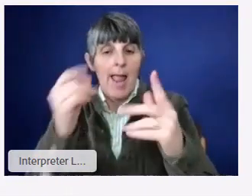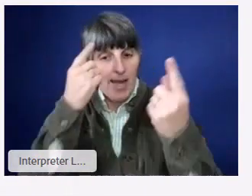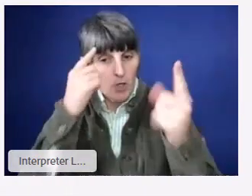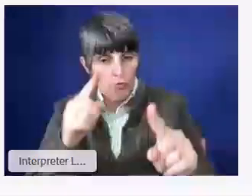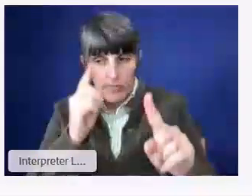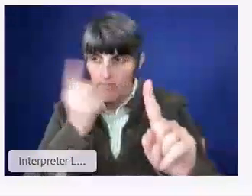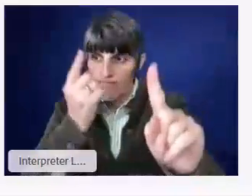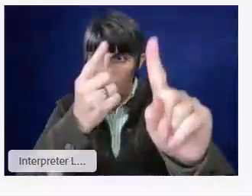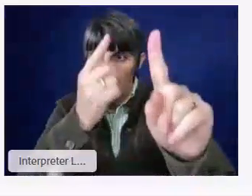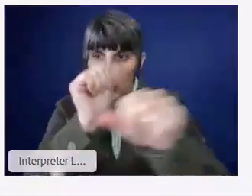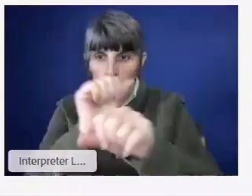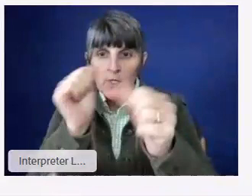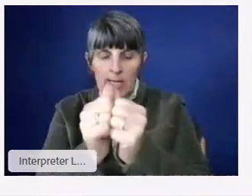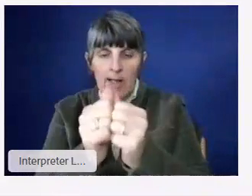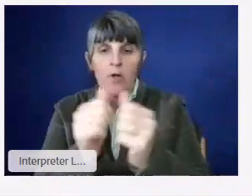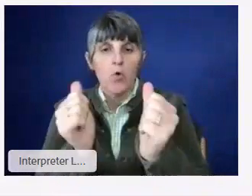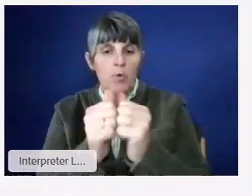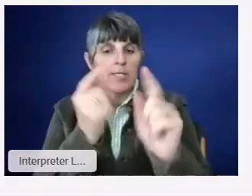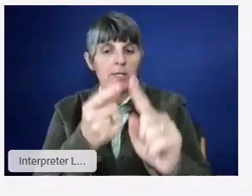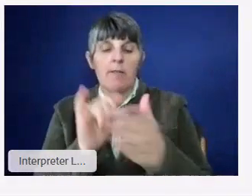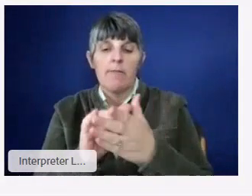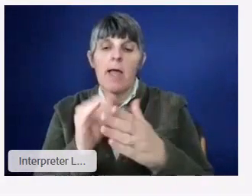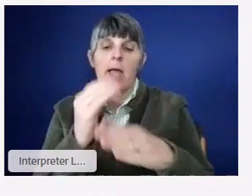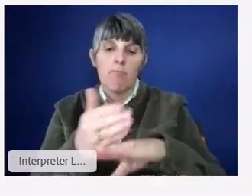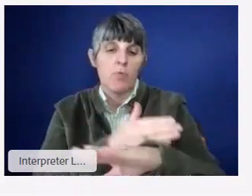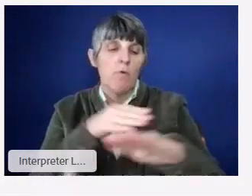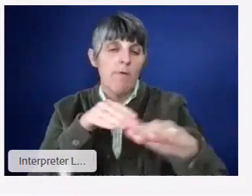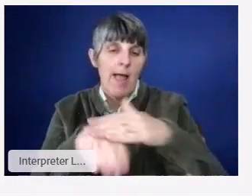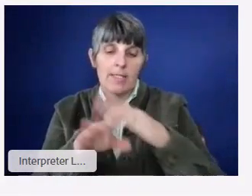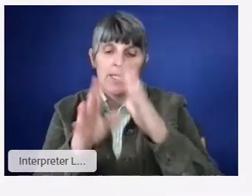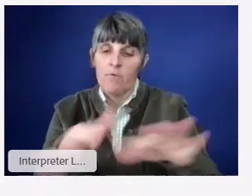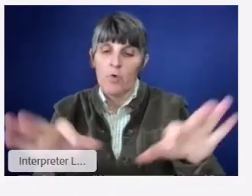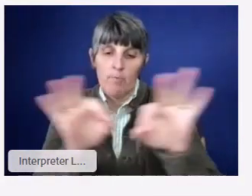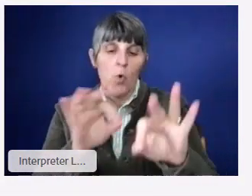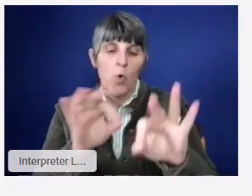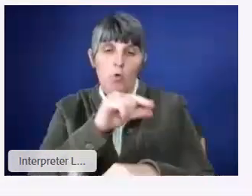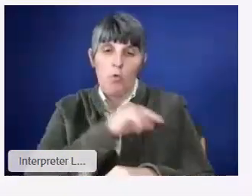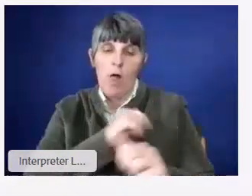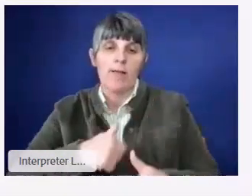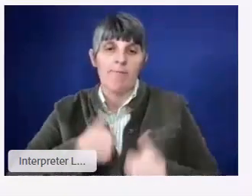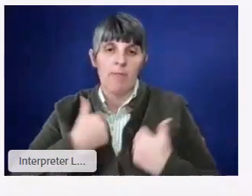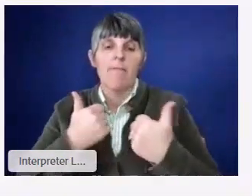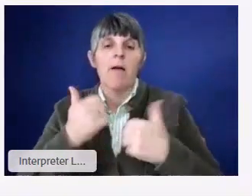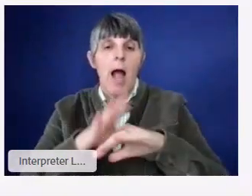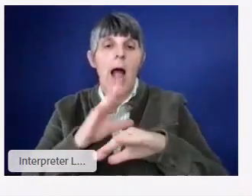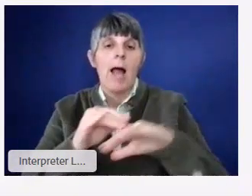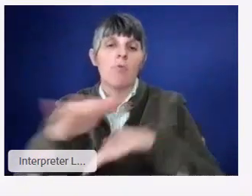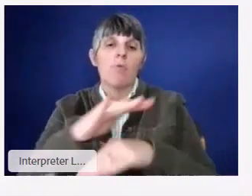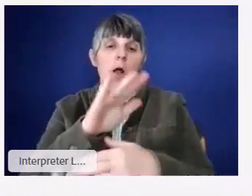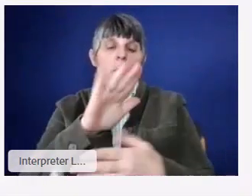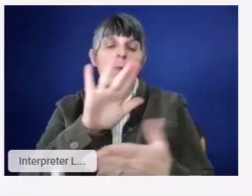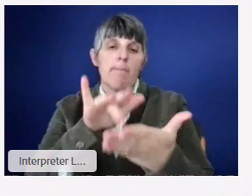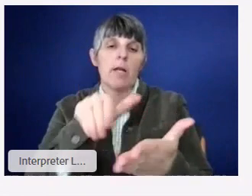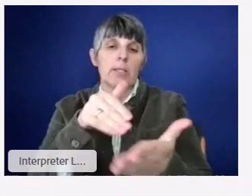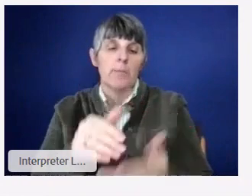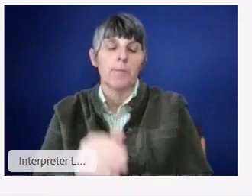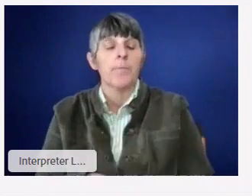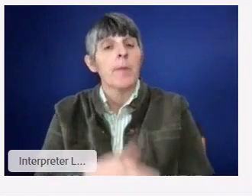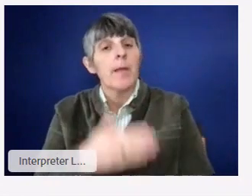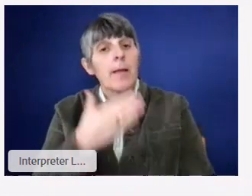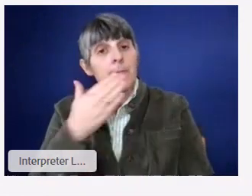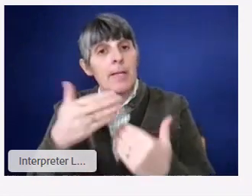to work together on initiatives that improve access to important quality of life destinations on and around the medical campus. Next slide,